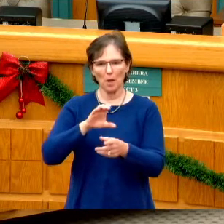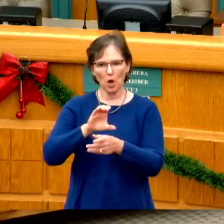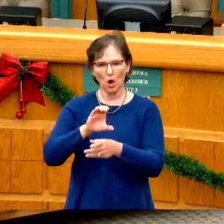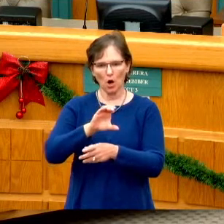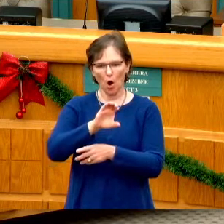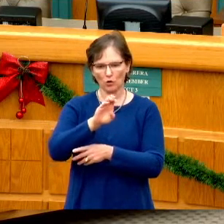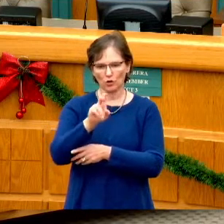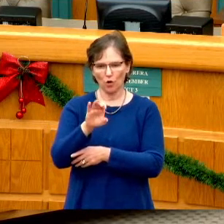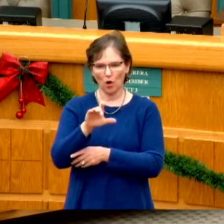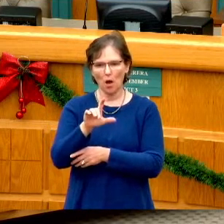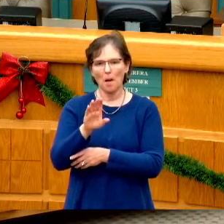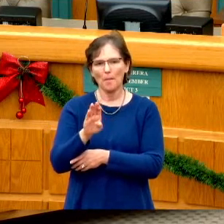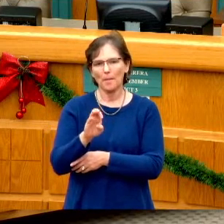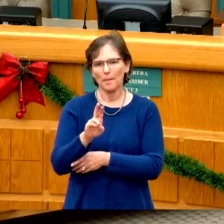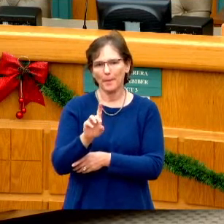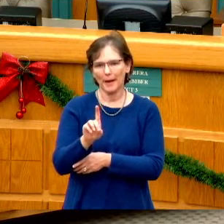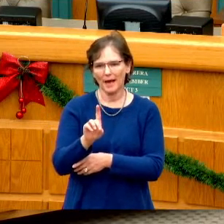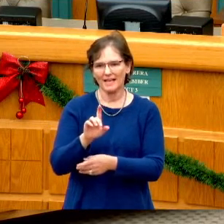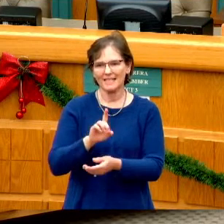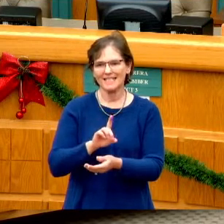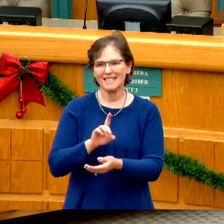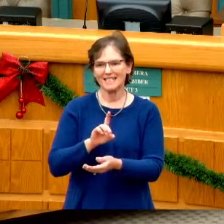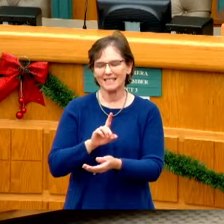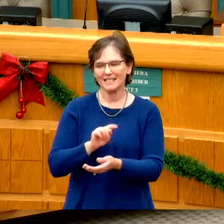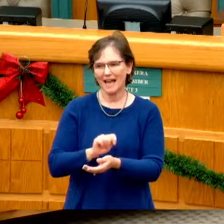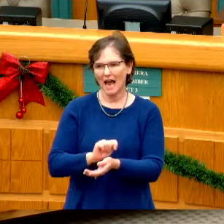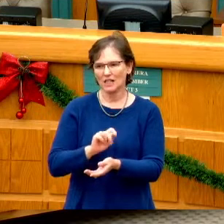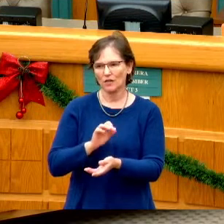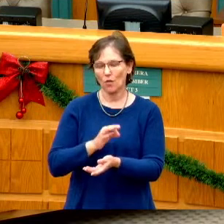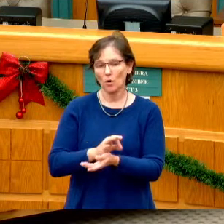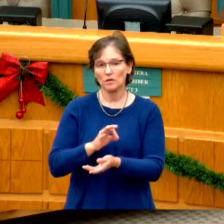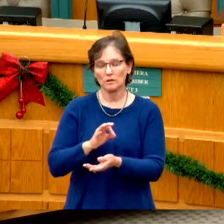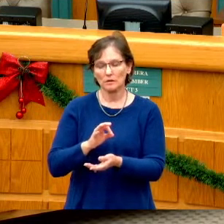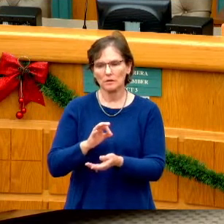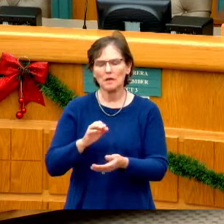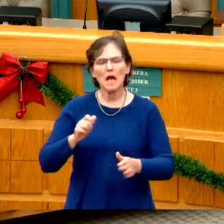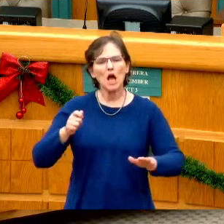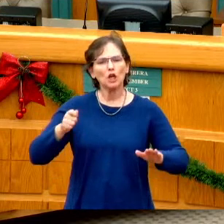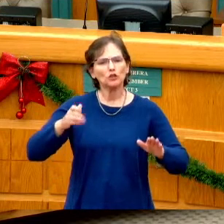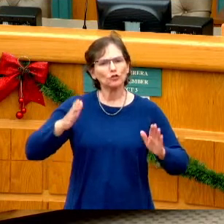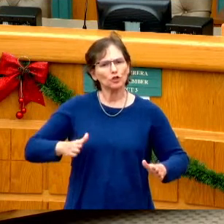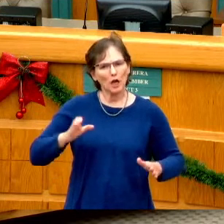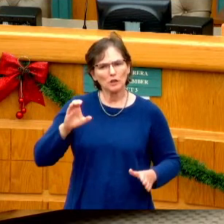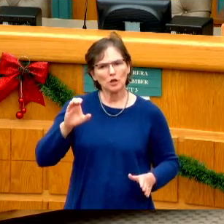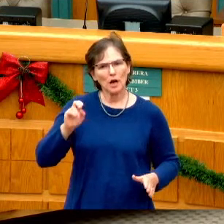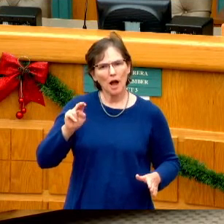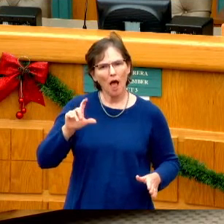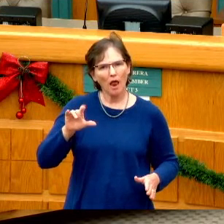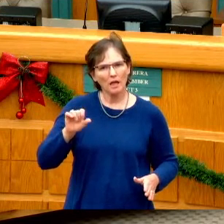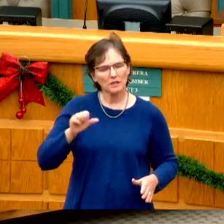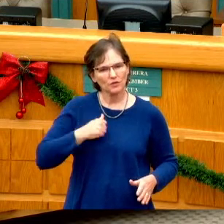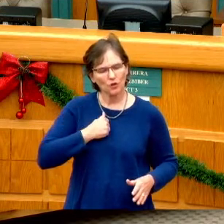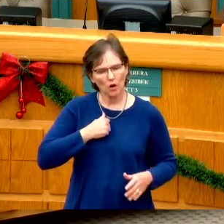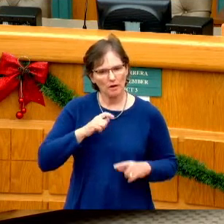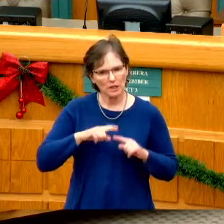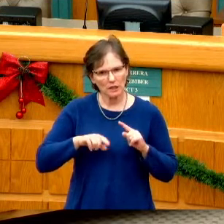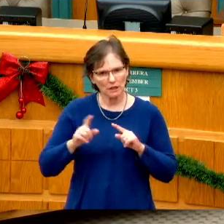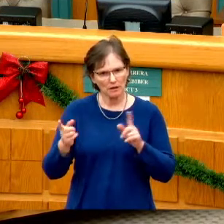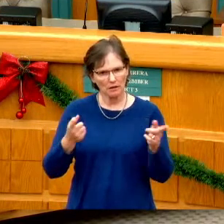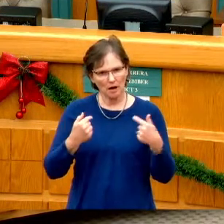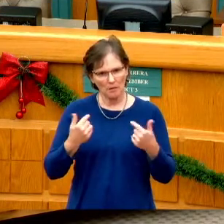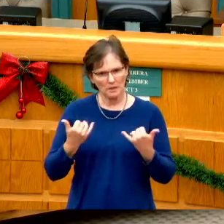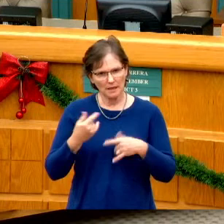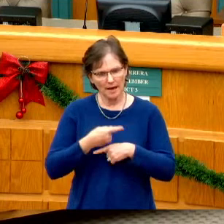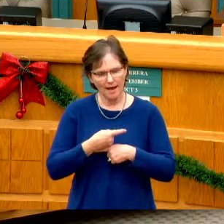Judge Canales wants to let you know that she's sorry she can't be here. She's otherwise indisposed, but I know what she wants you to know